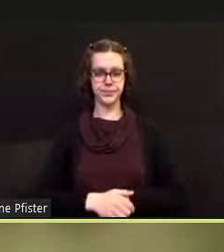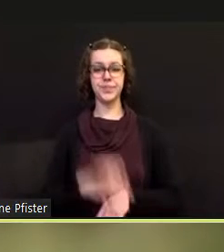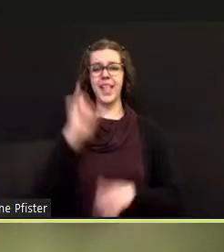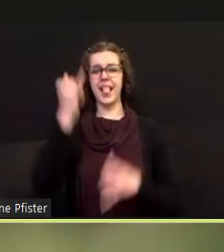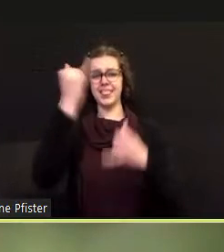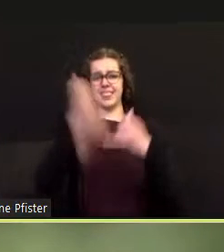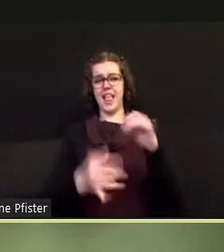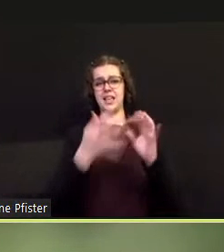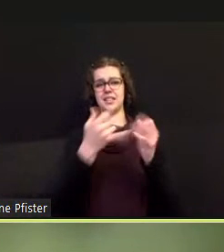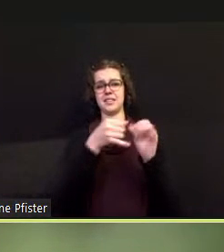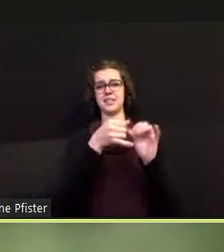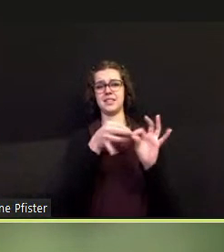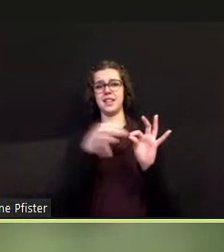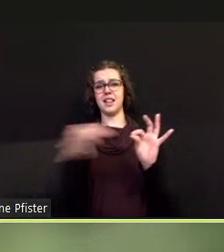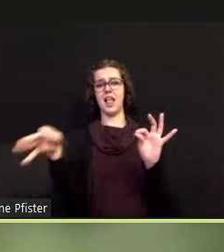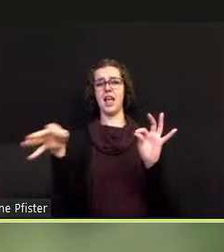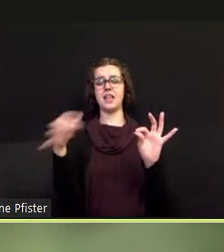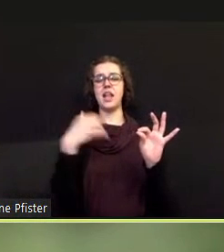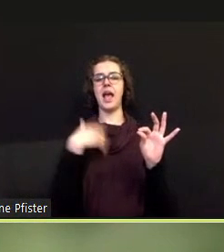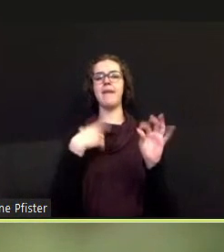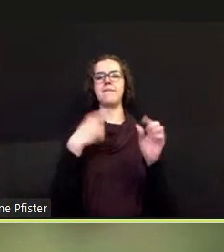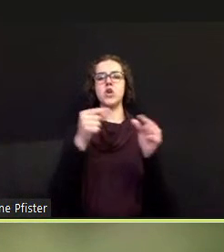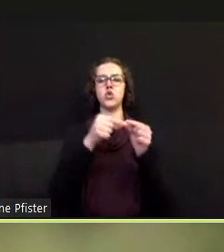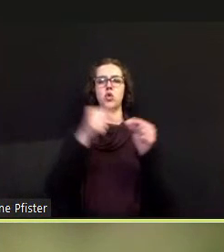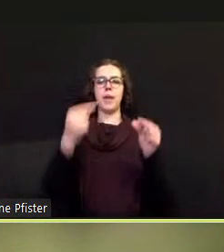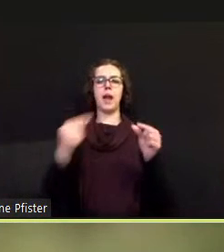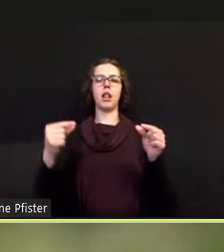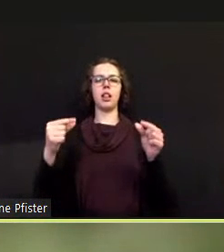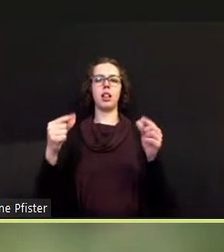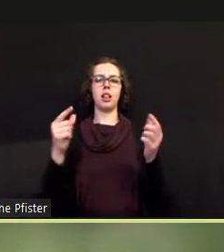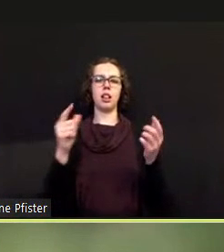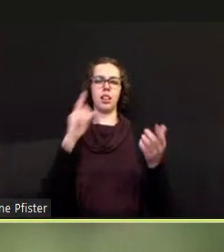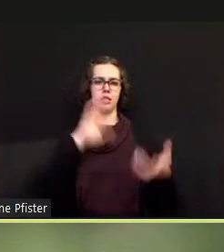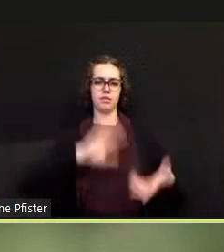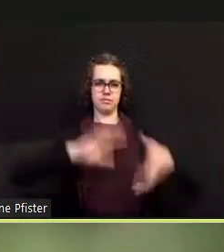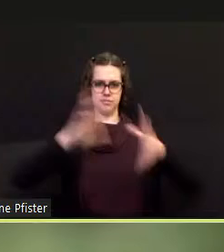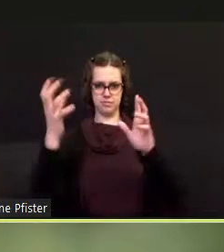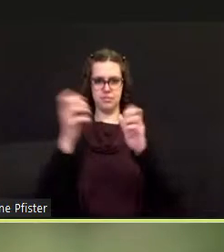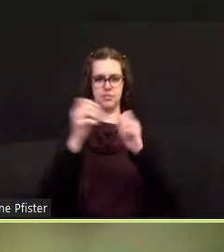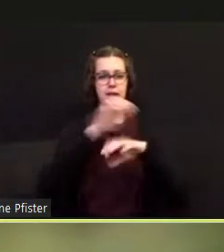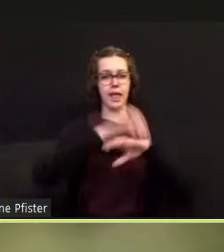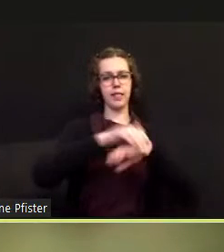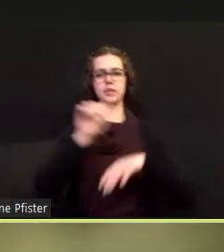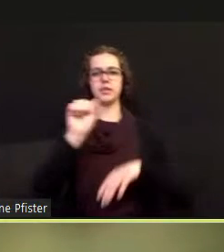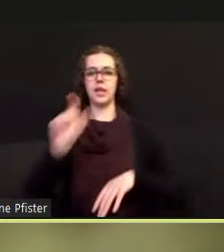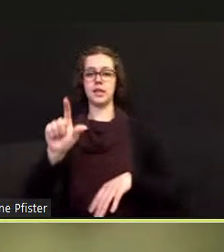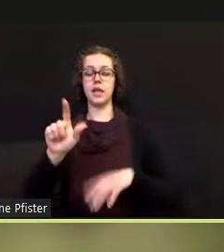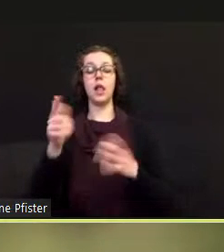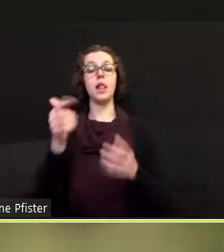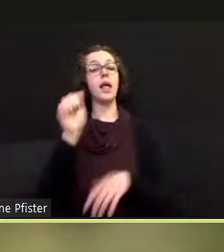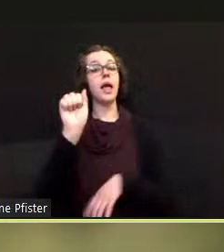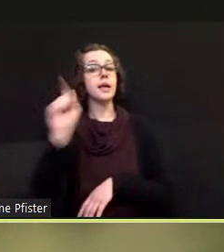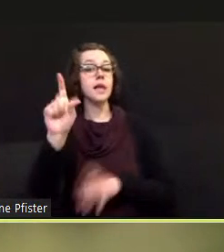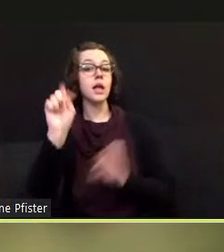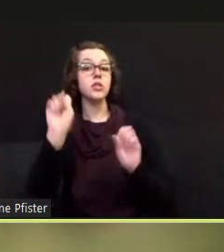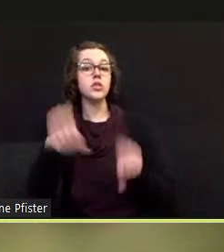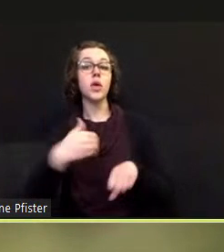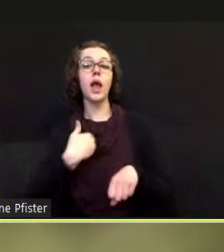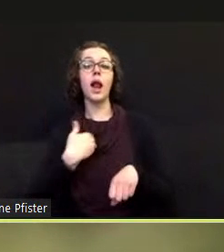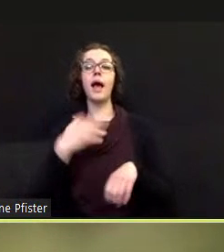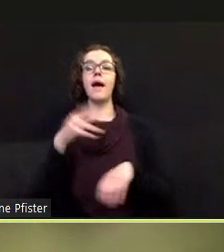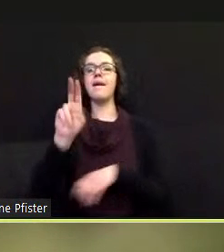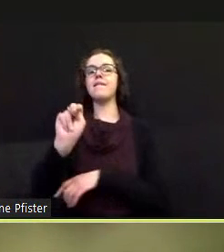this grammatical mismatch between English and ASL. So in ASL, you can have null